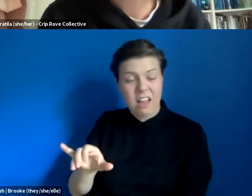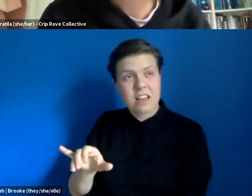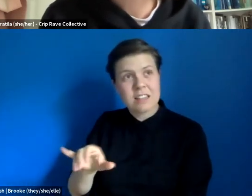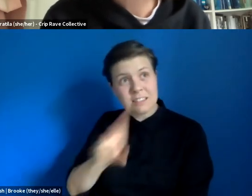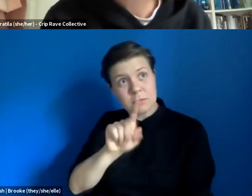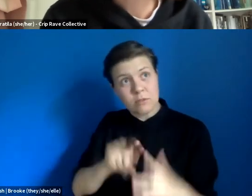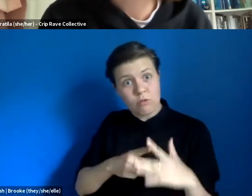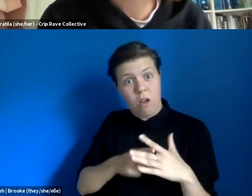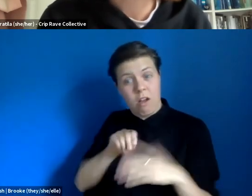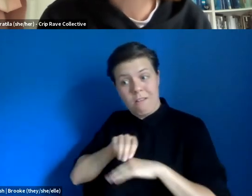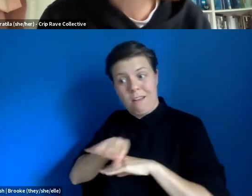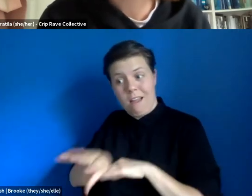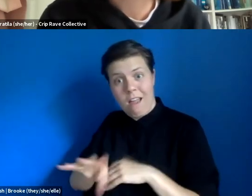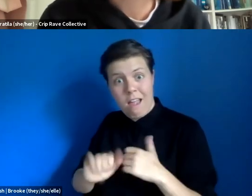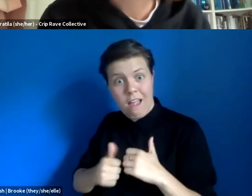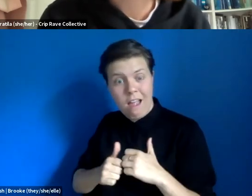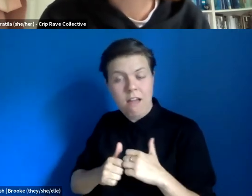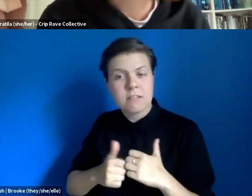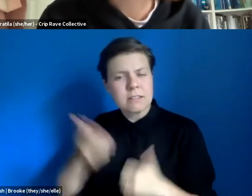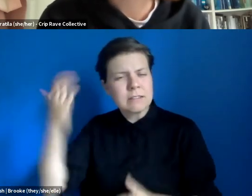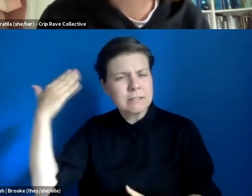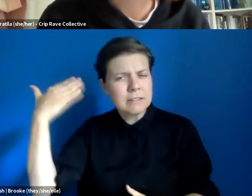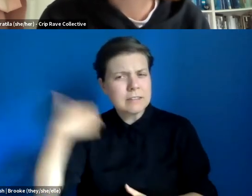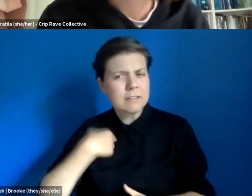I was at a residency in Banff, and I had